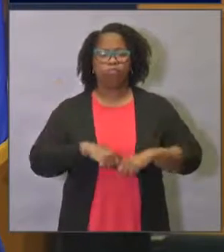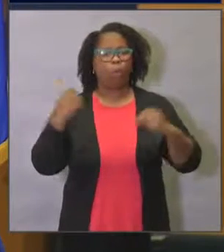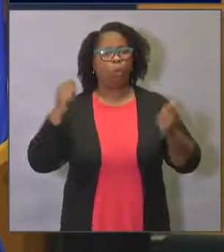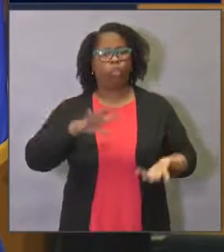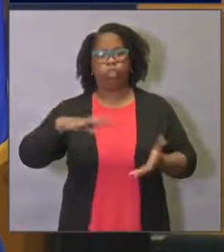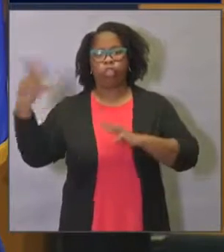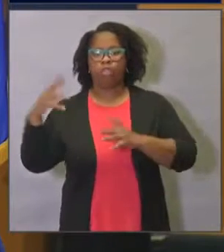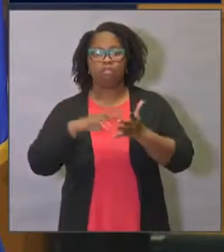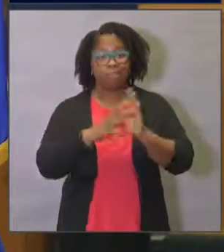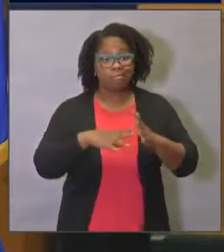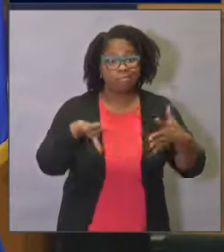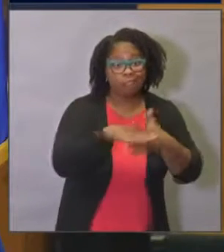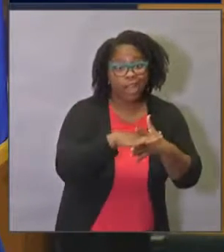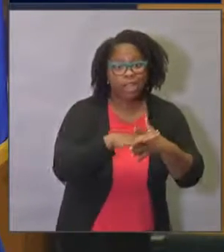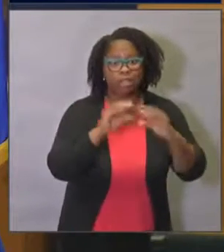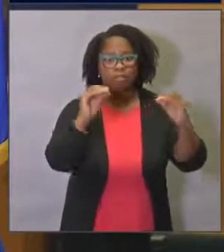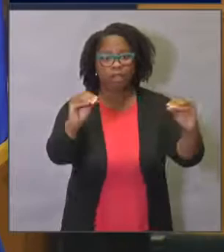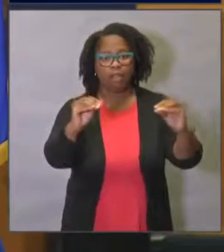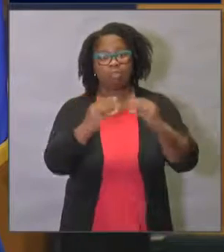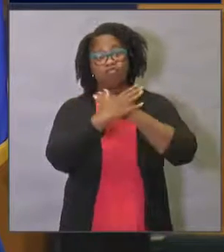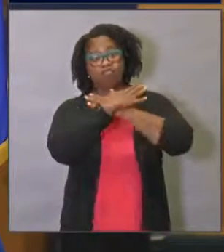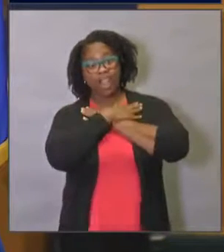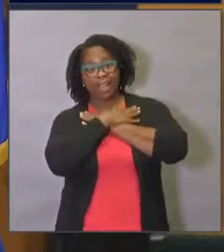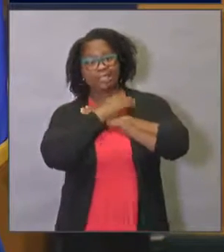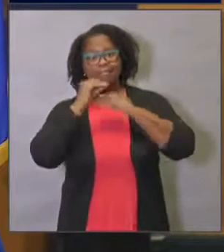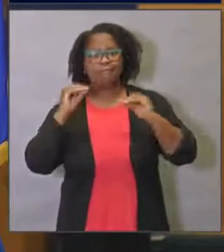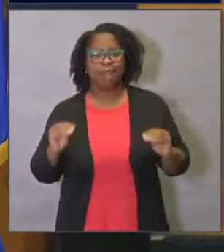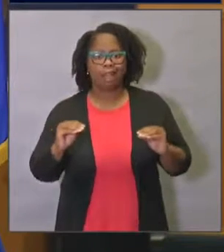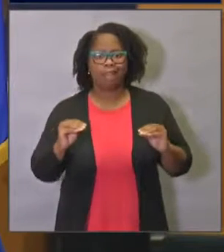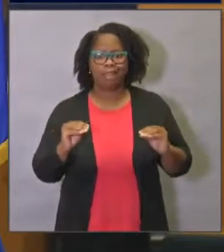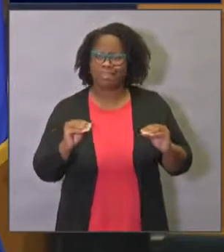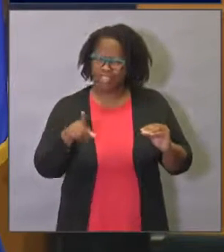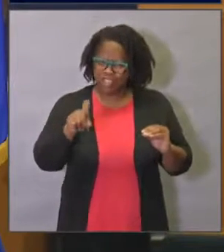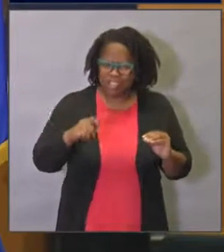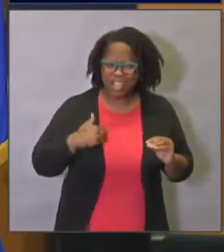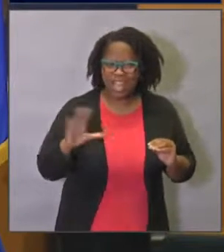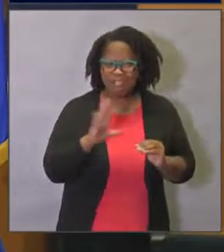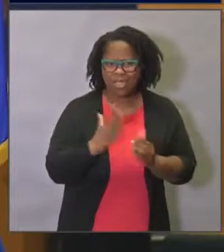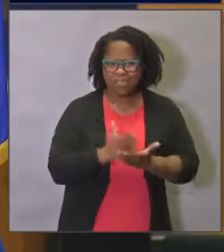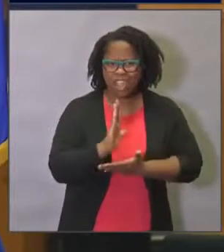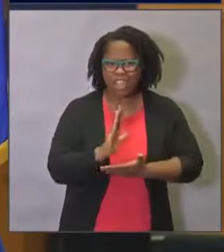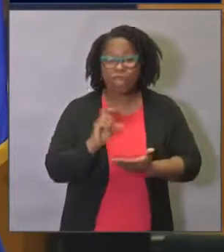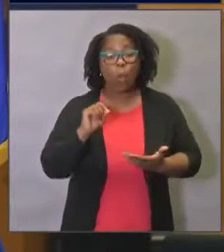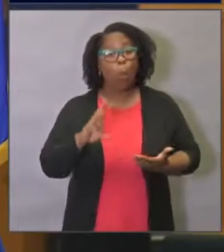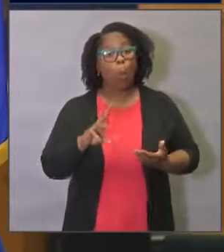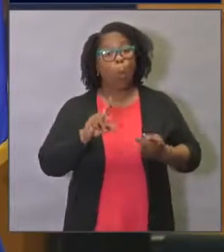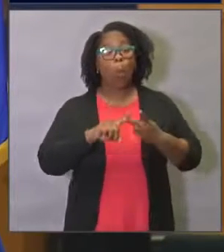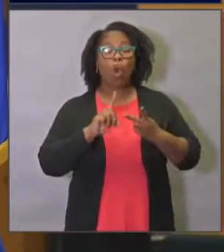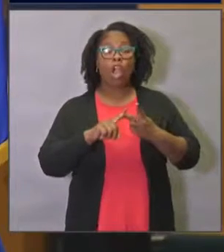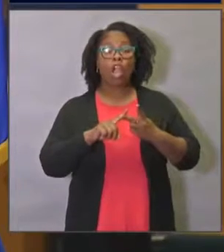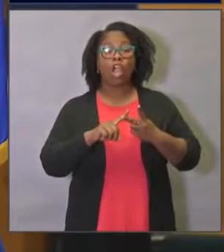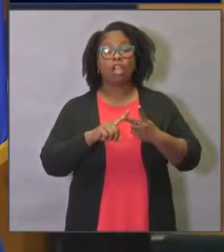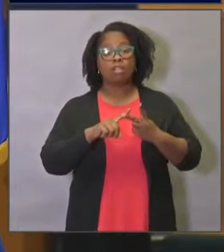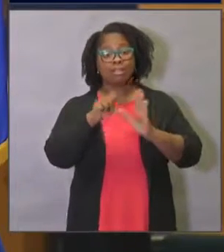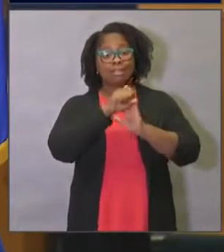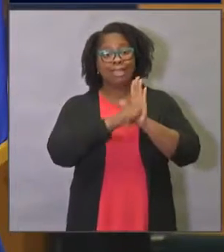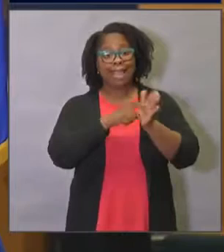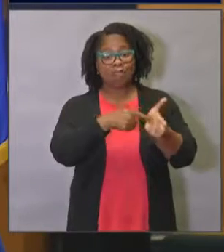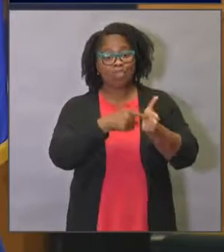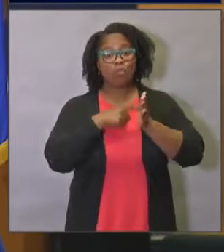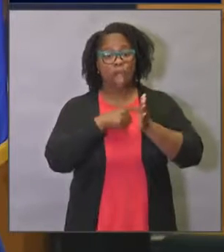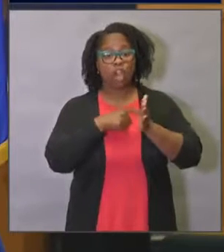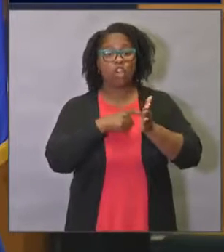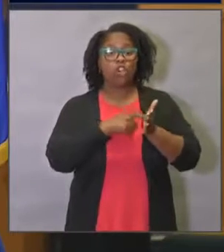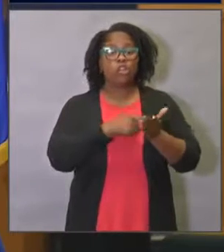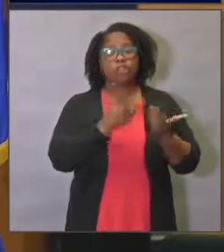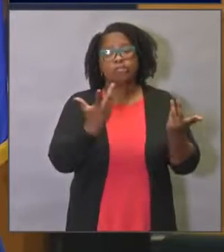the breaks or rests that they're supposed to be getting and should absolutely have the right to get, or they're working beyond the state mandated ratios. And